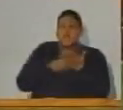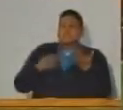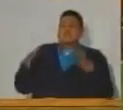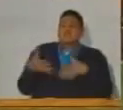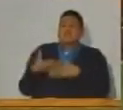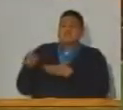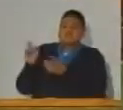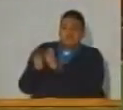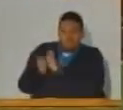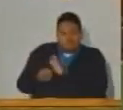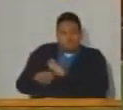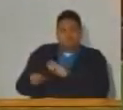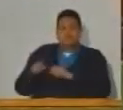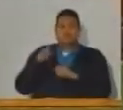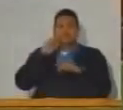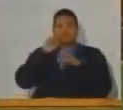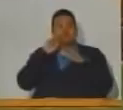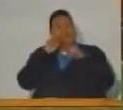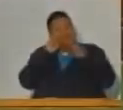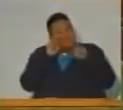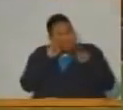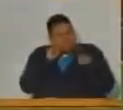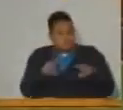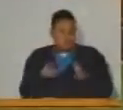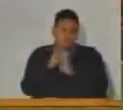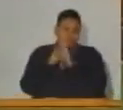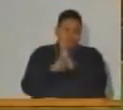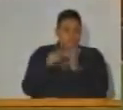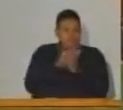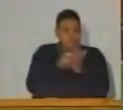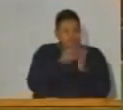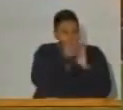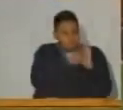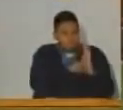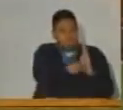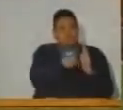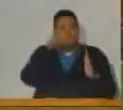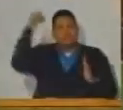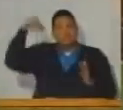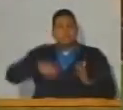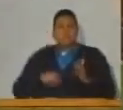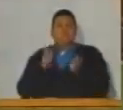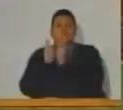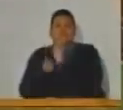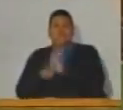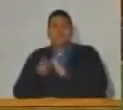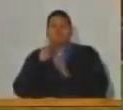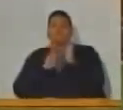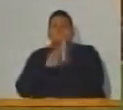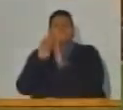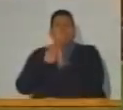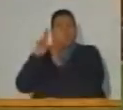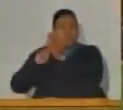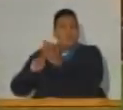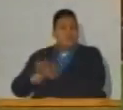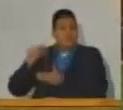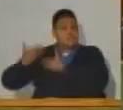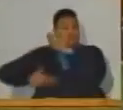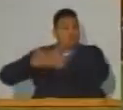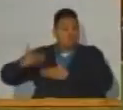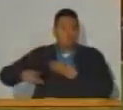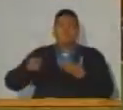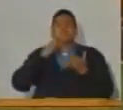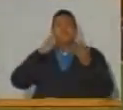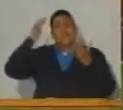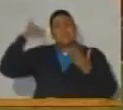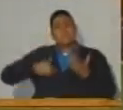reform, monetary policy, implementation of reforms to development applications process,